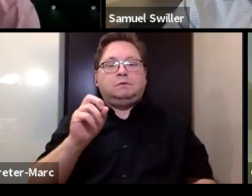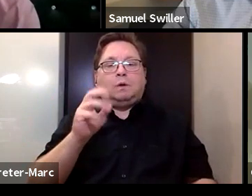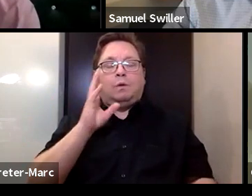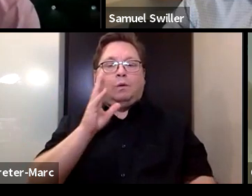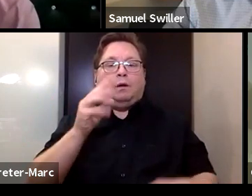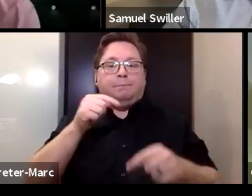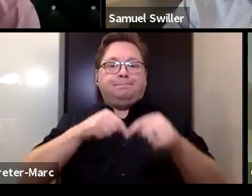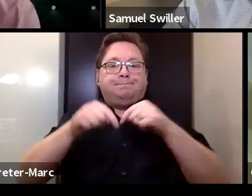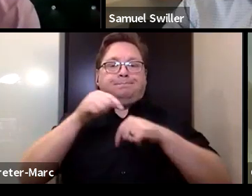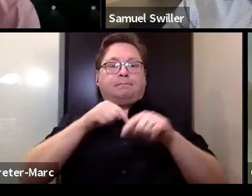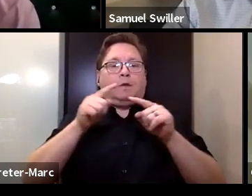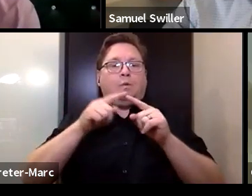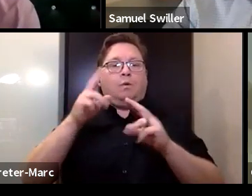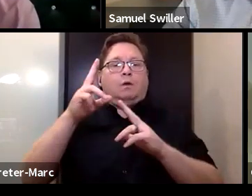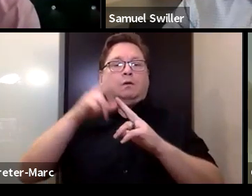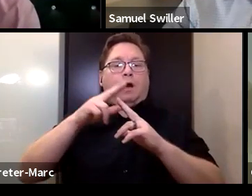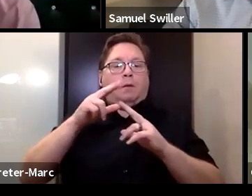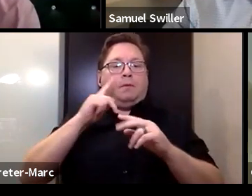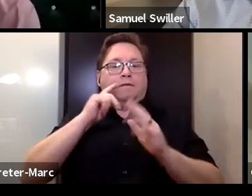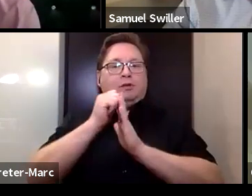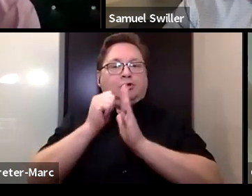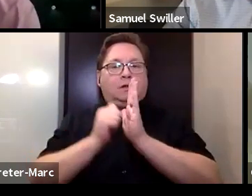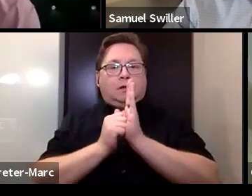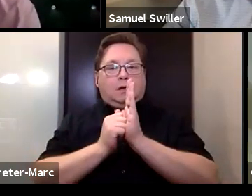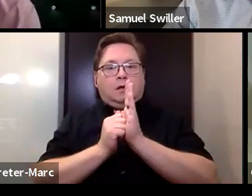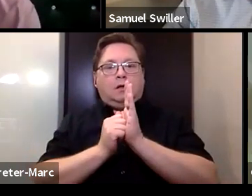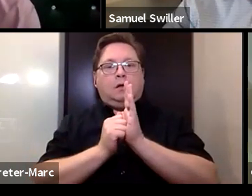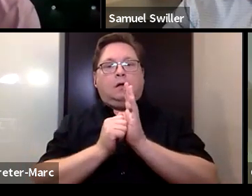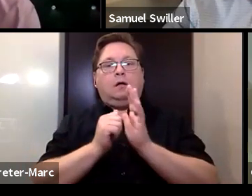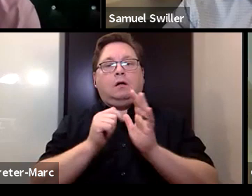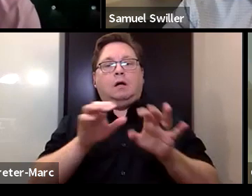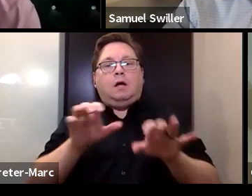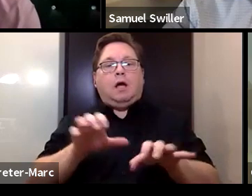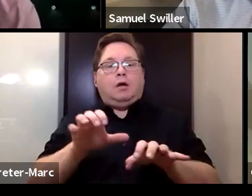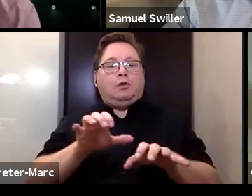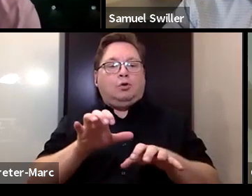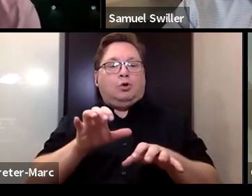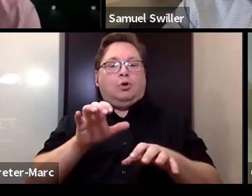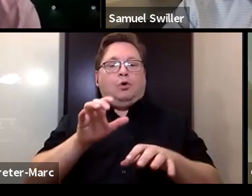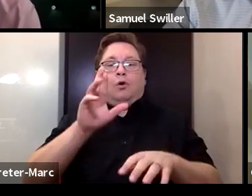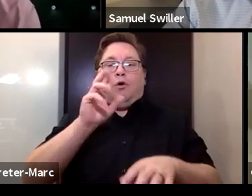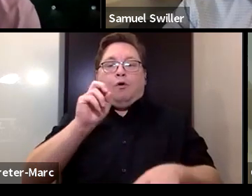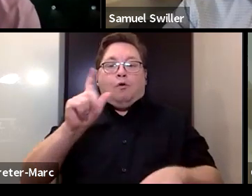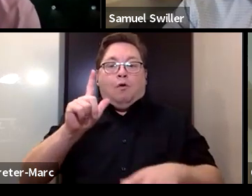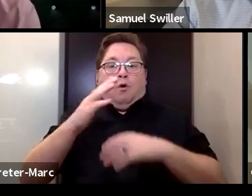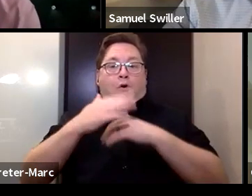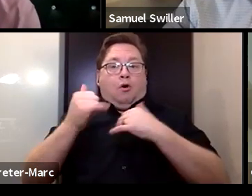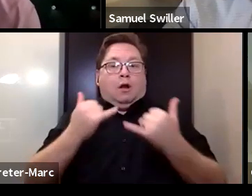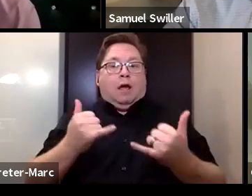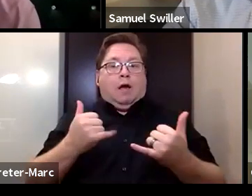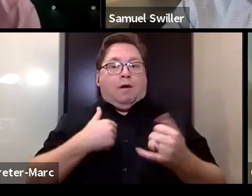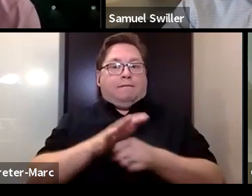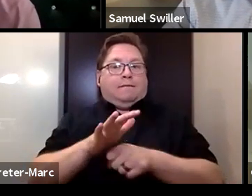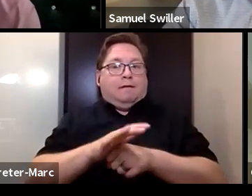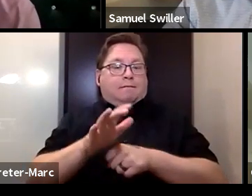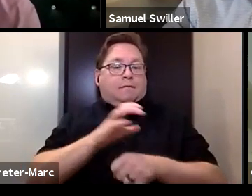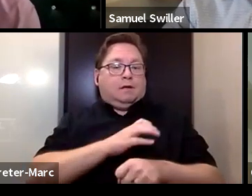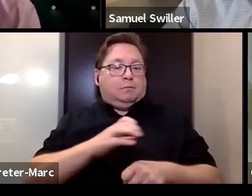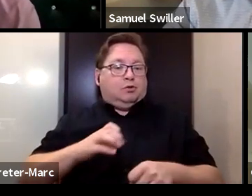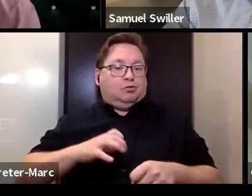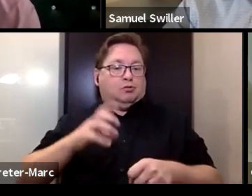to the top of the agenda and do the roll call now that we have enough commissioners for a quorum, and run